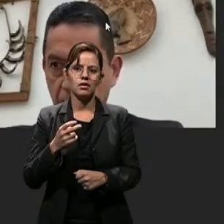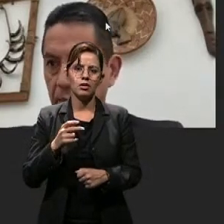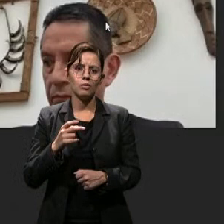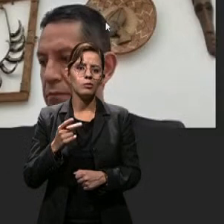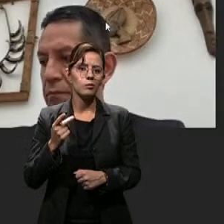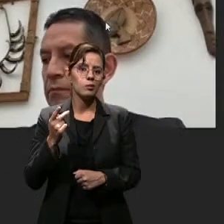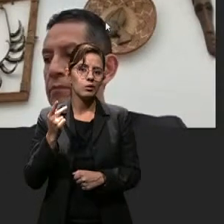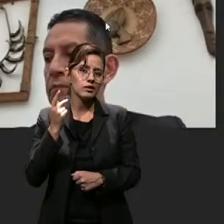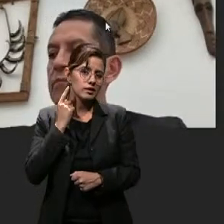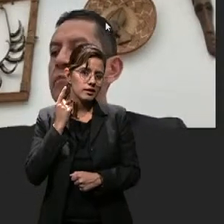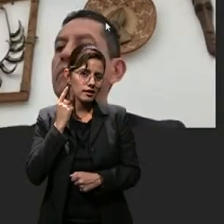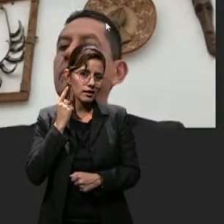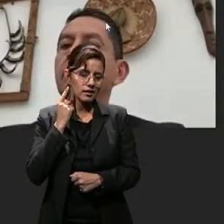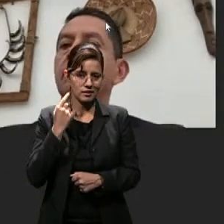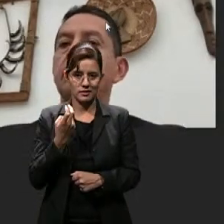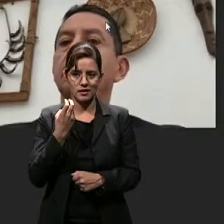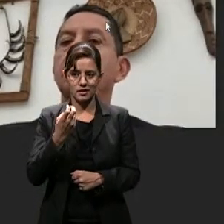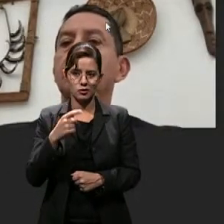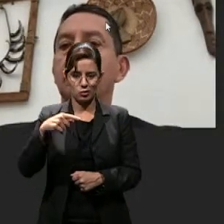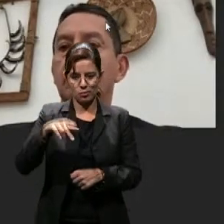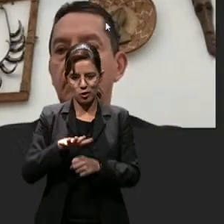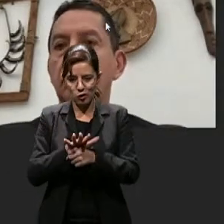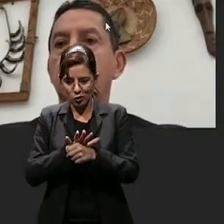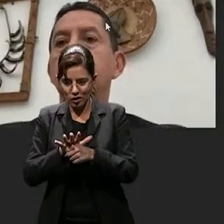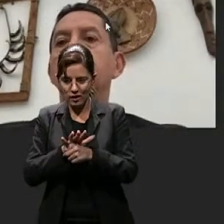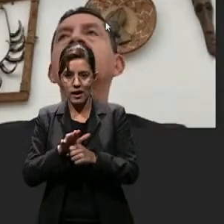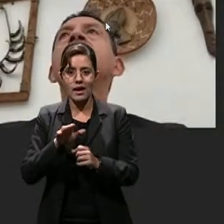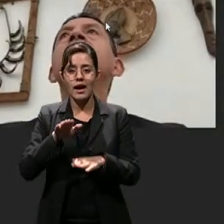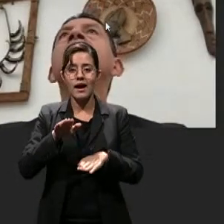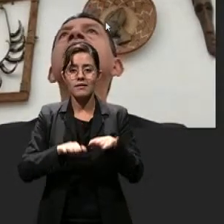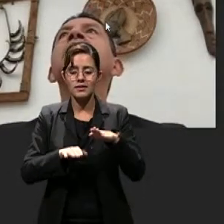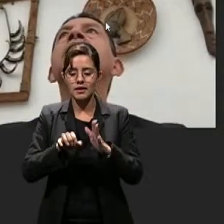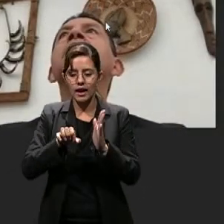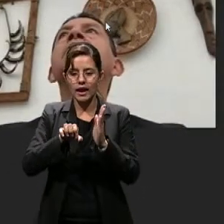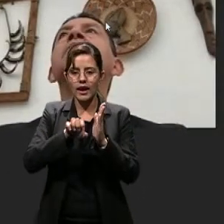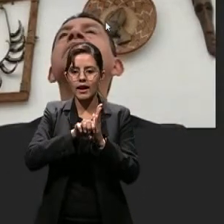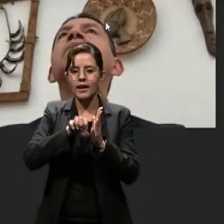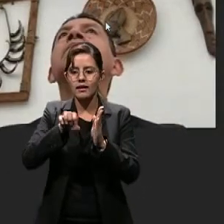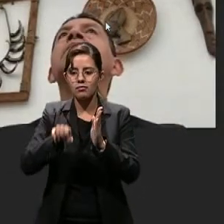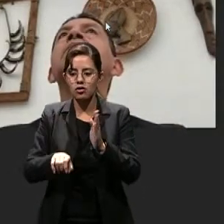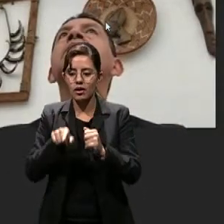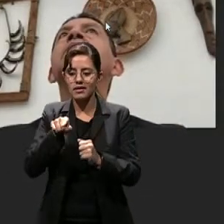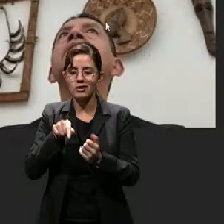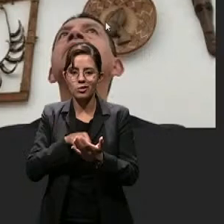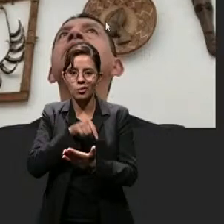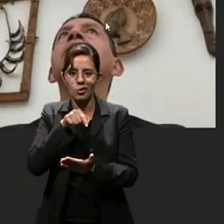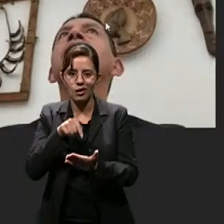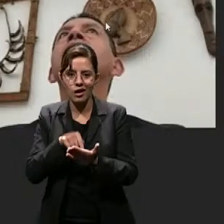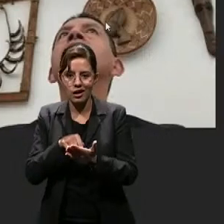right? So sometimes we use examples